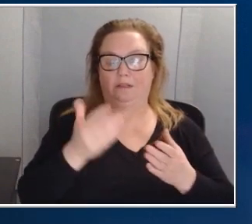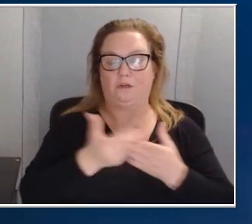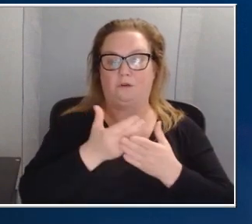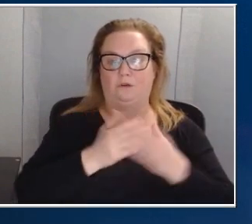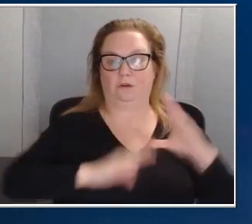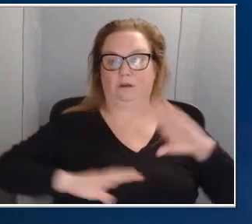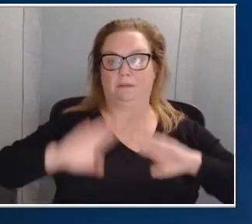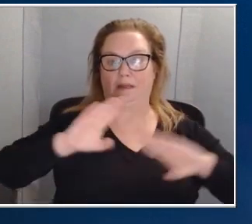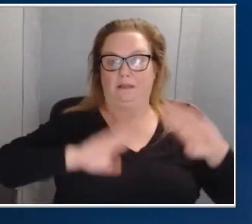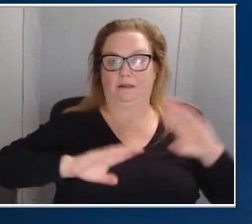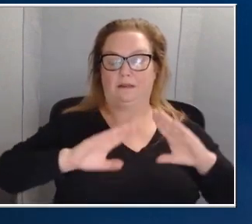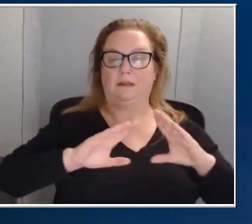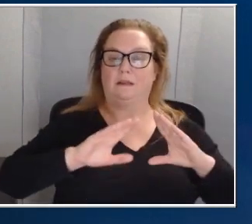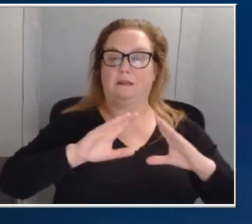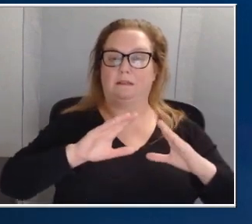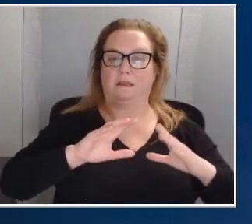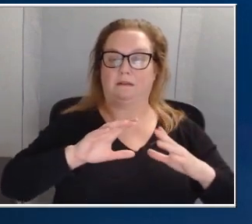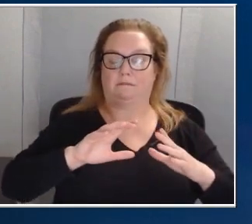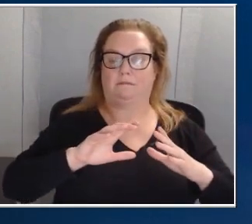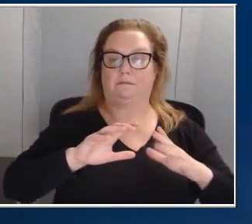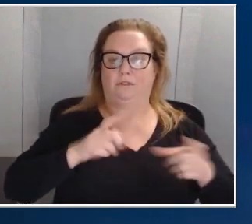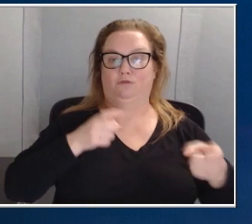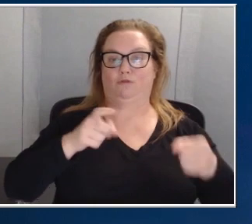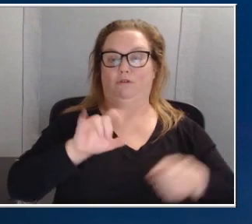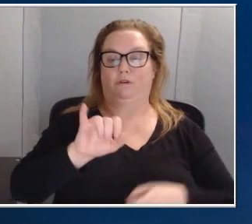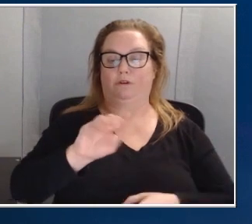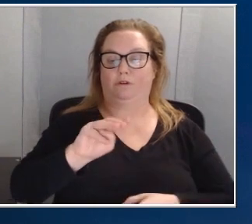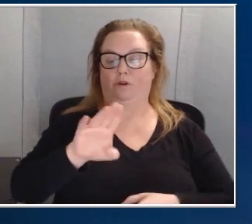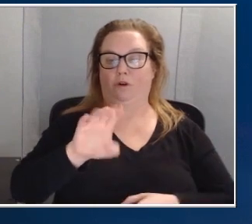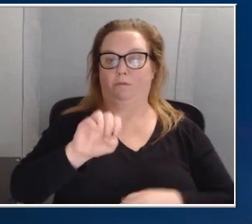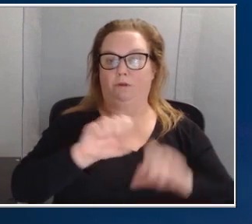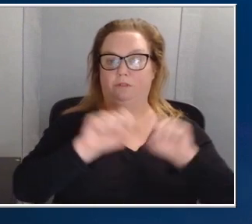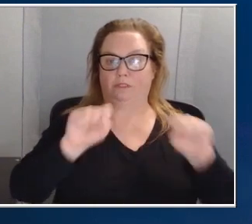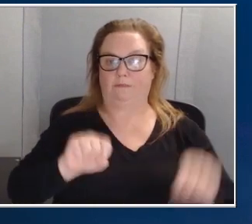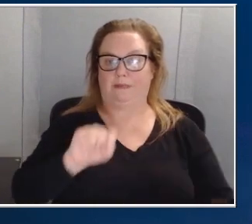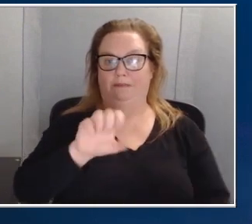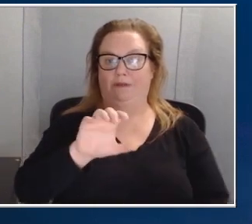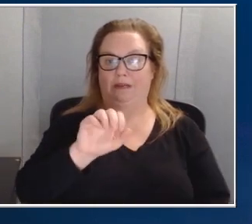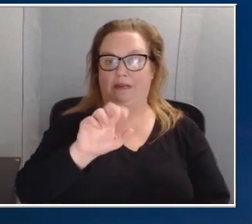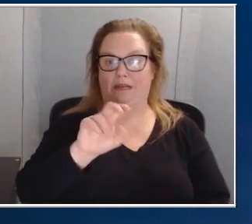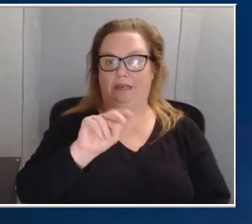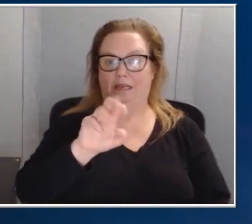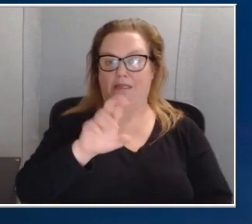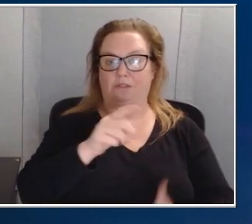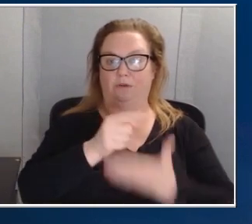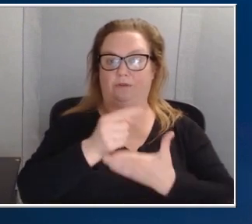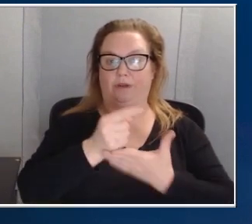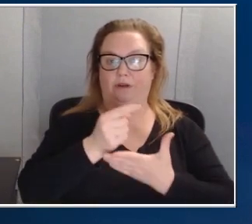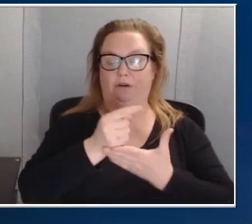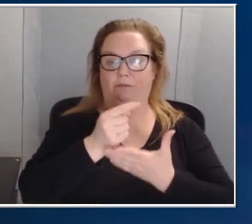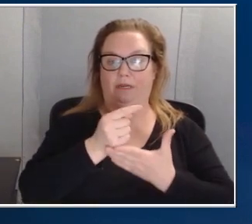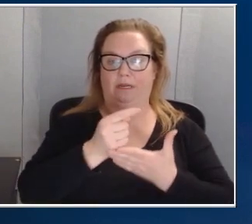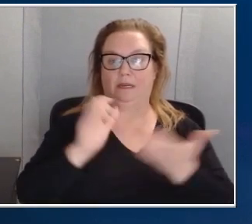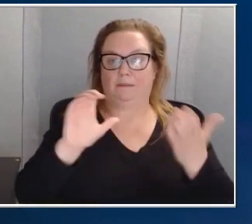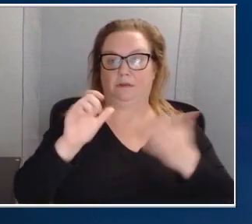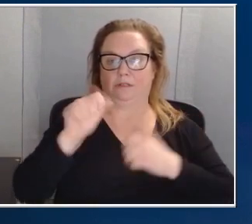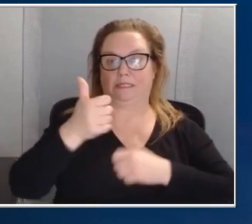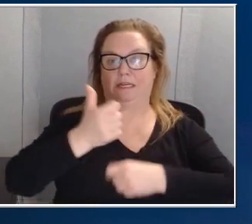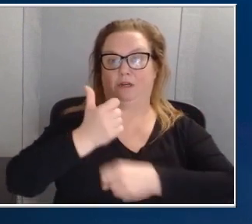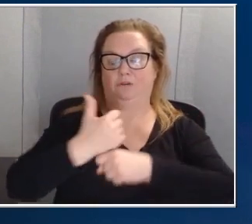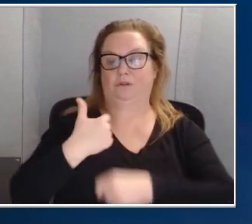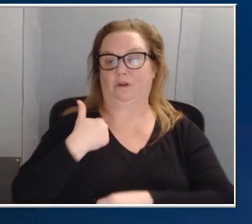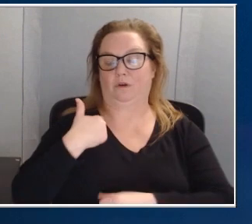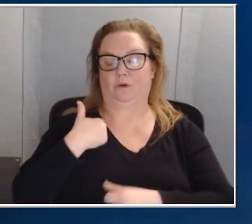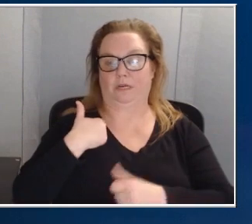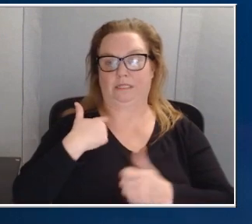your immune system, how much more successful current cancer therapy that is today than it was 10 years ago. It is a modern miracle